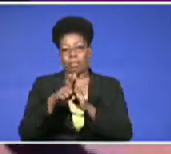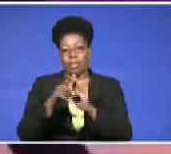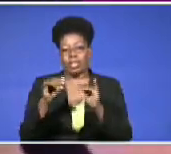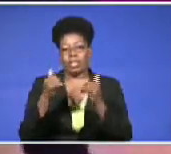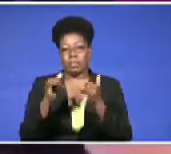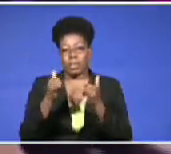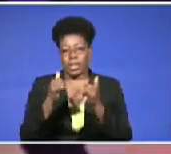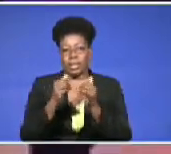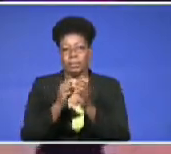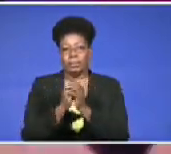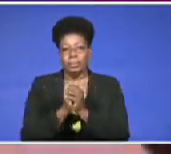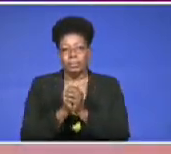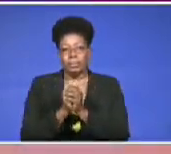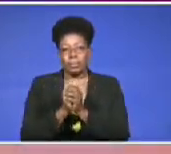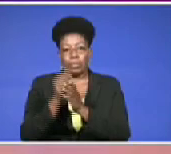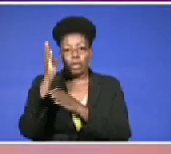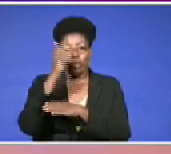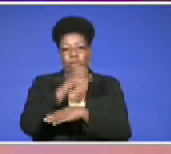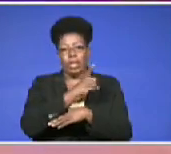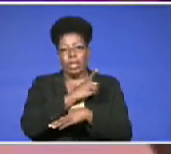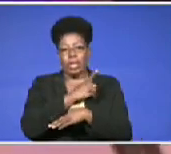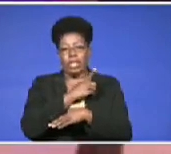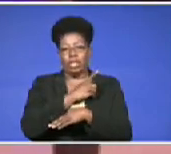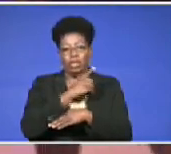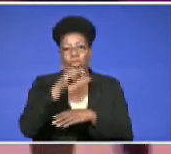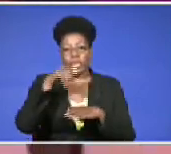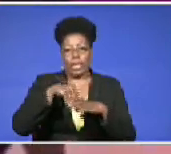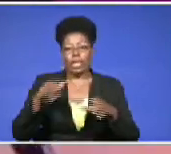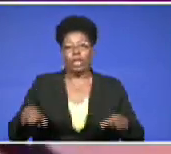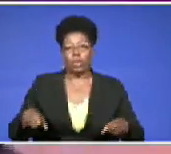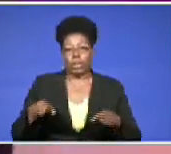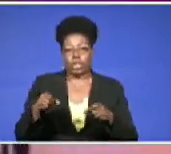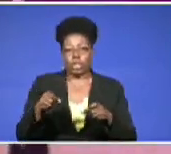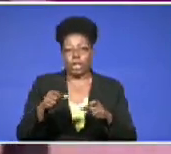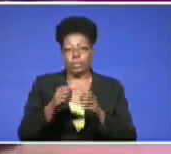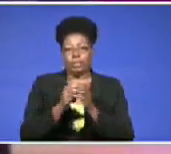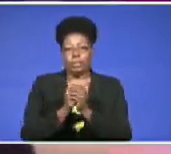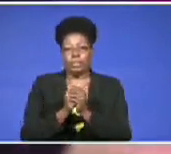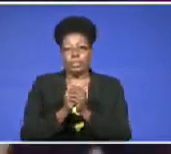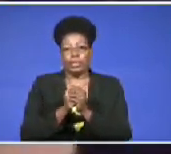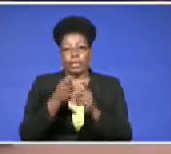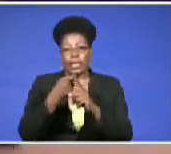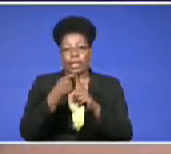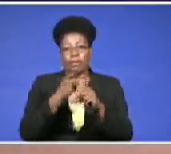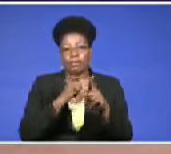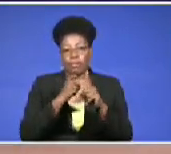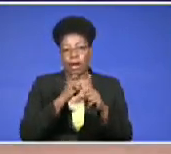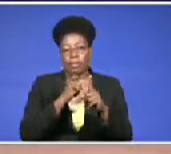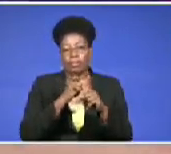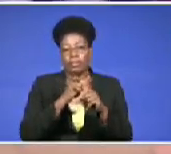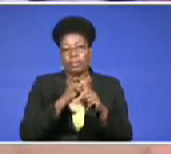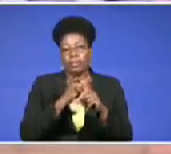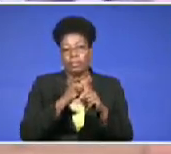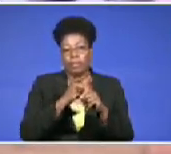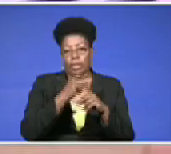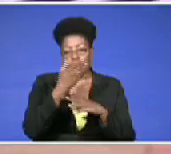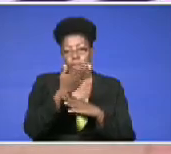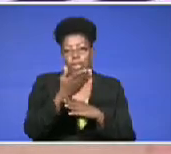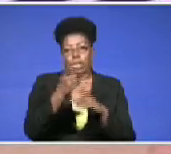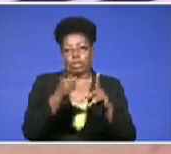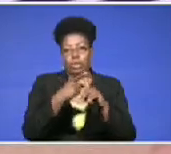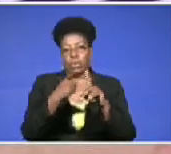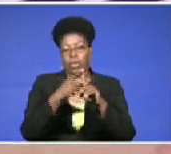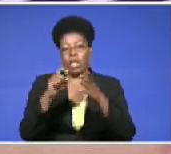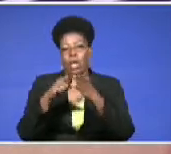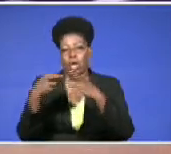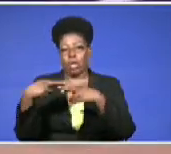The Athletic's Bob Young, Ayton was placed in a wheelchair by Suns personnel to get him from the tunnel to the locker room. Gina Mizell